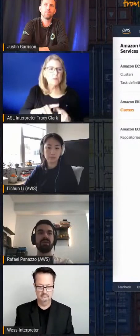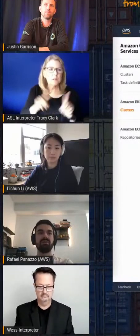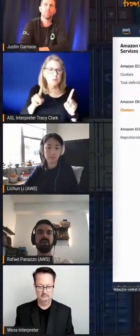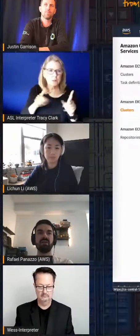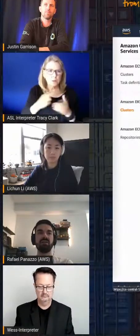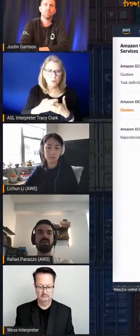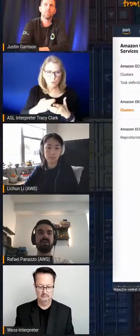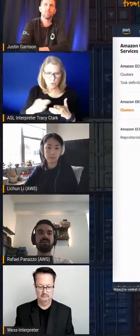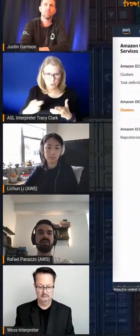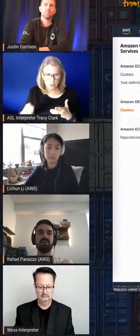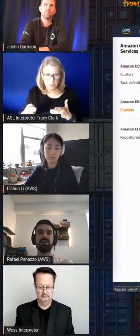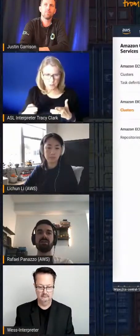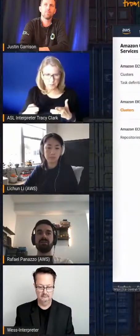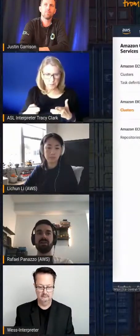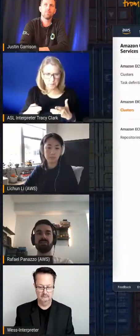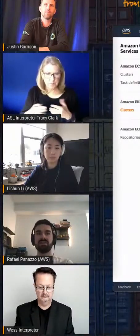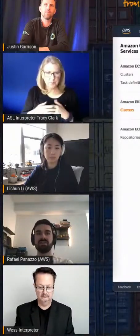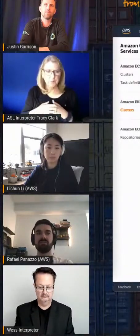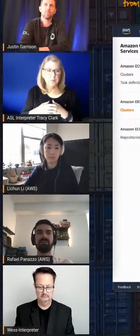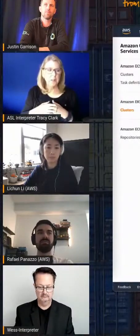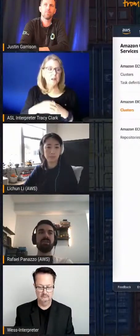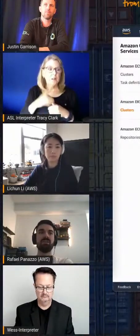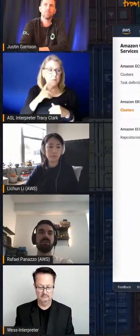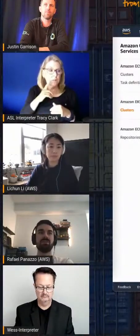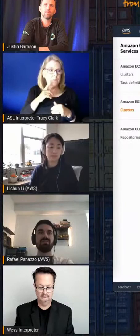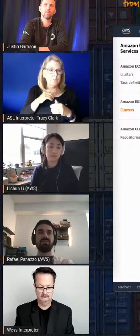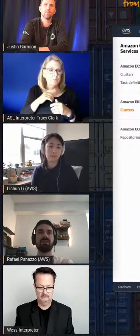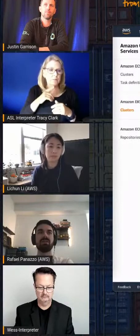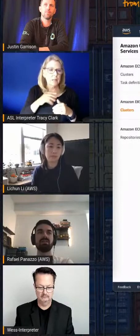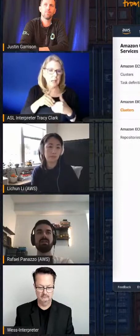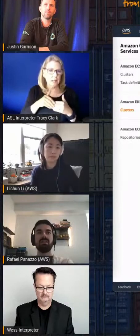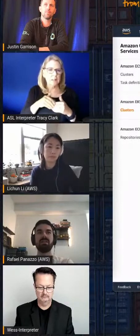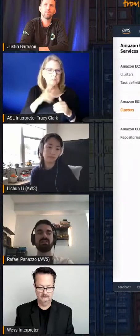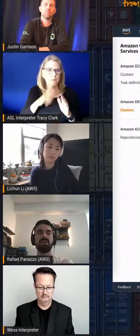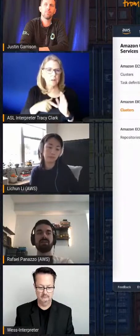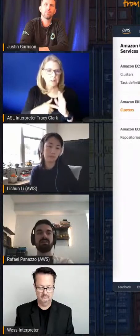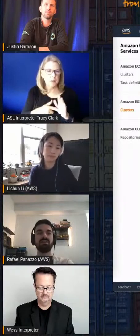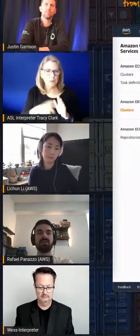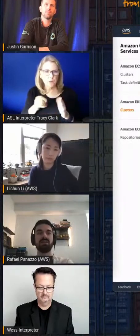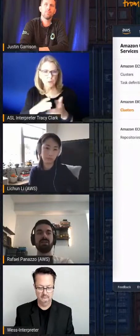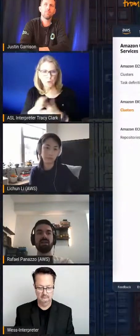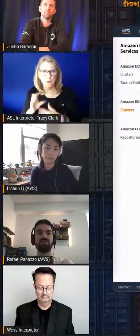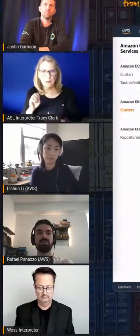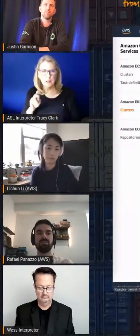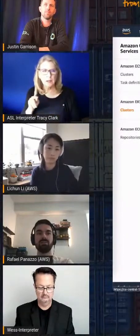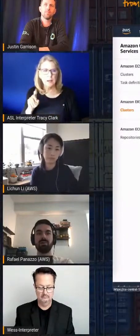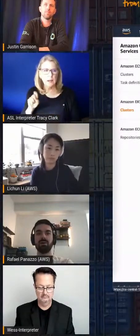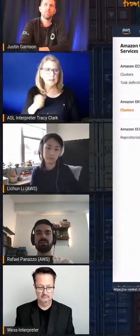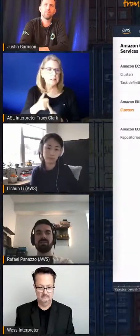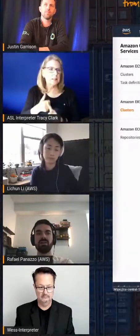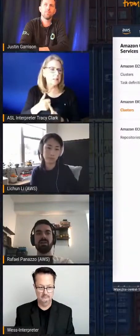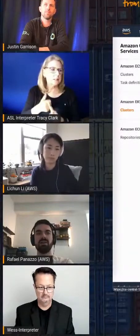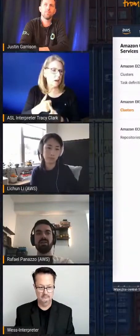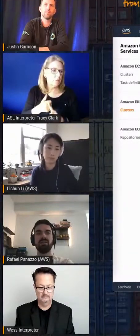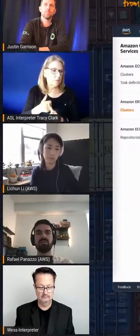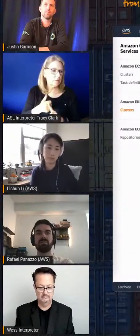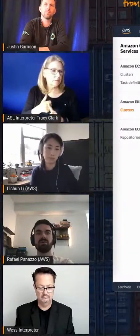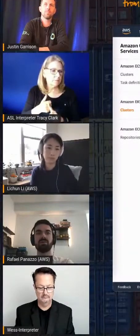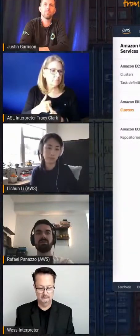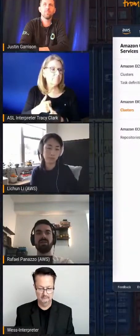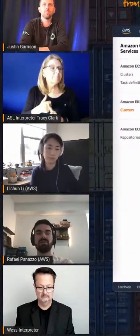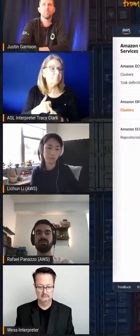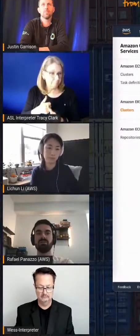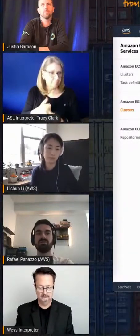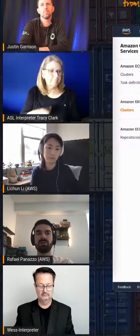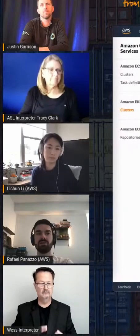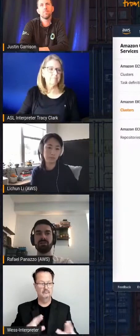example, you can navigate inside of the EKS connector itself. So we're going to see the EKS connector has 2 pods, and each